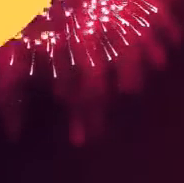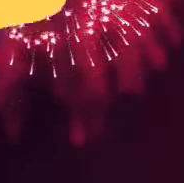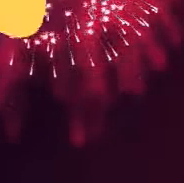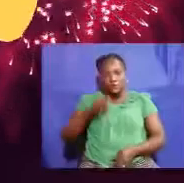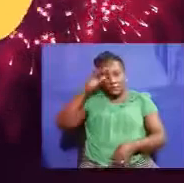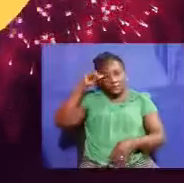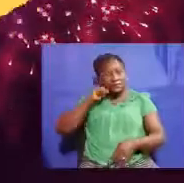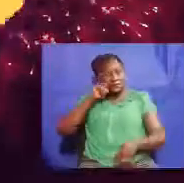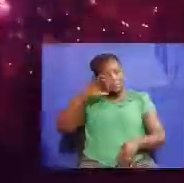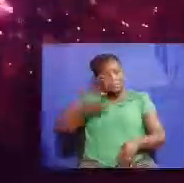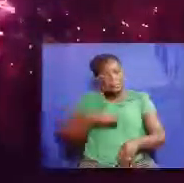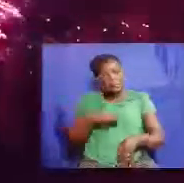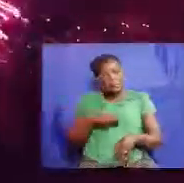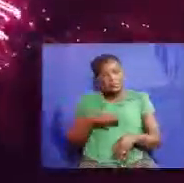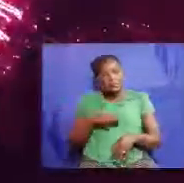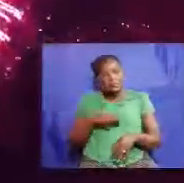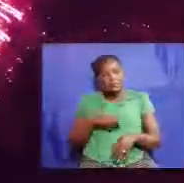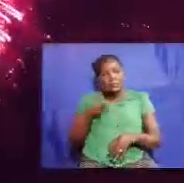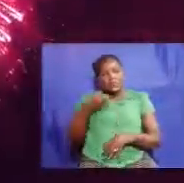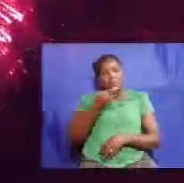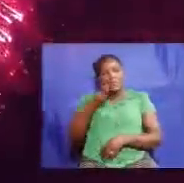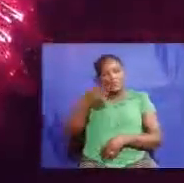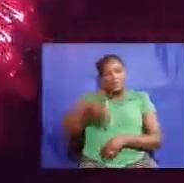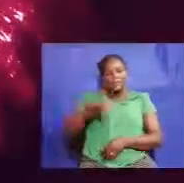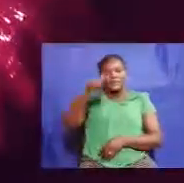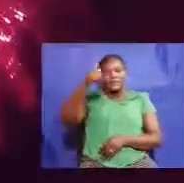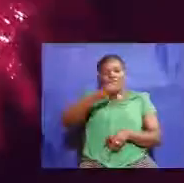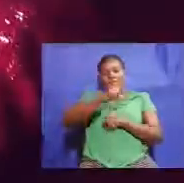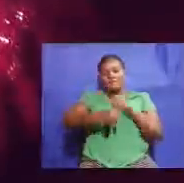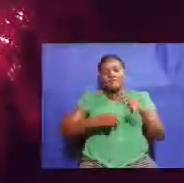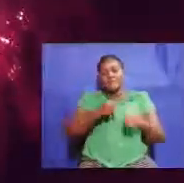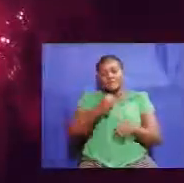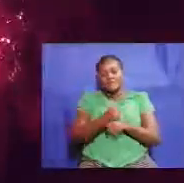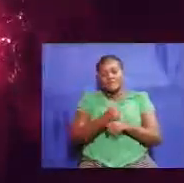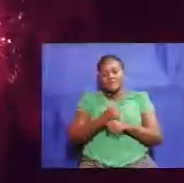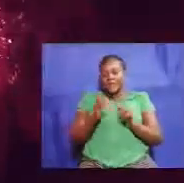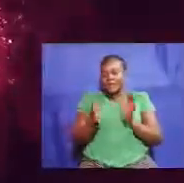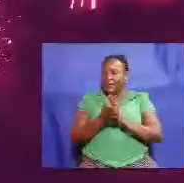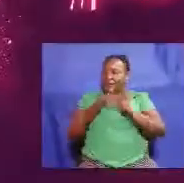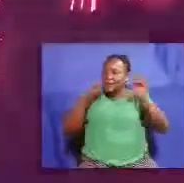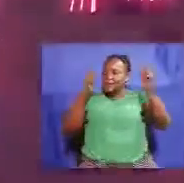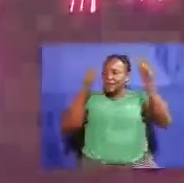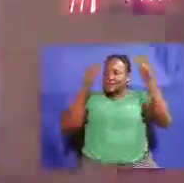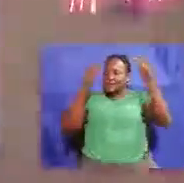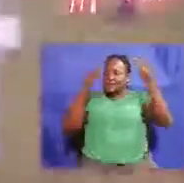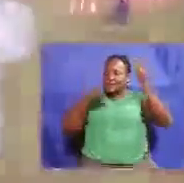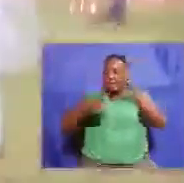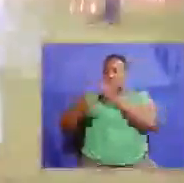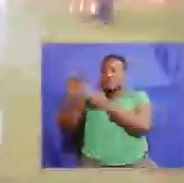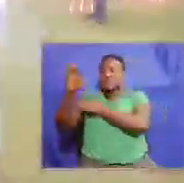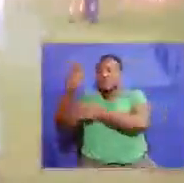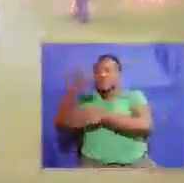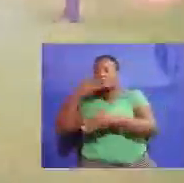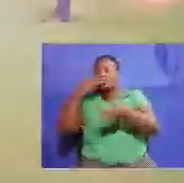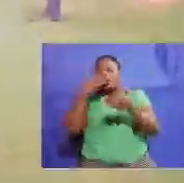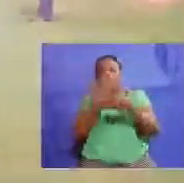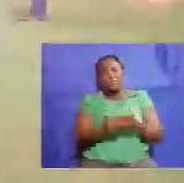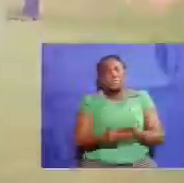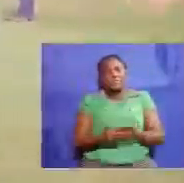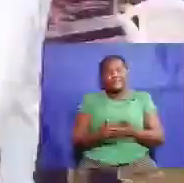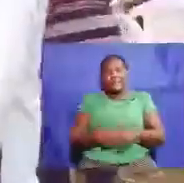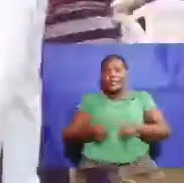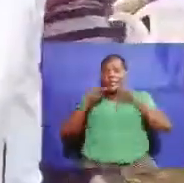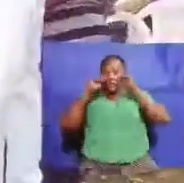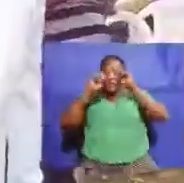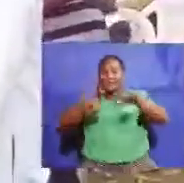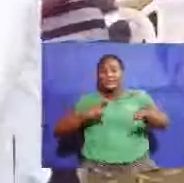Distinguished ladies and gentlemen, H4P is 10 years old. Hooray! God has been so good. He